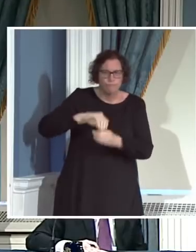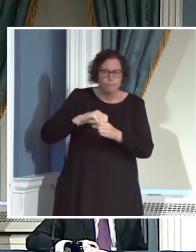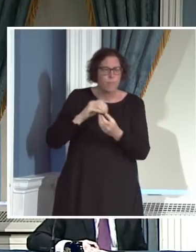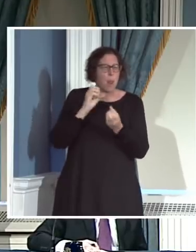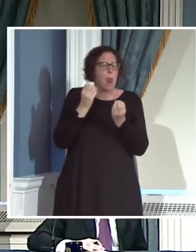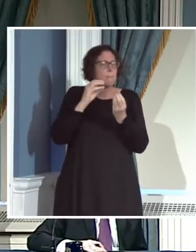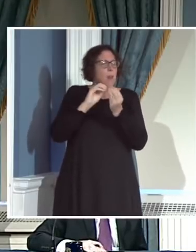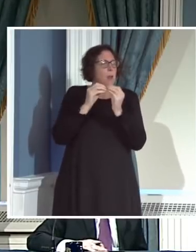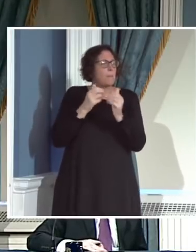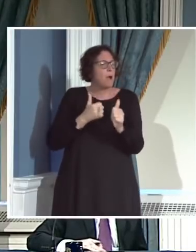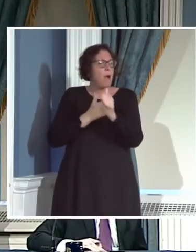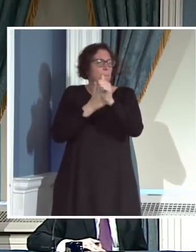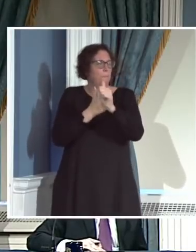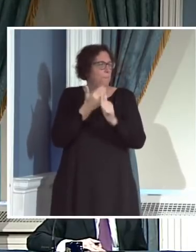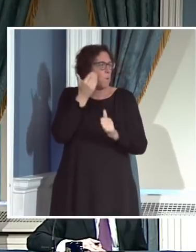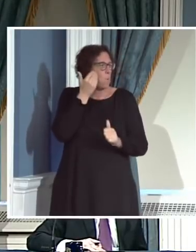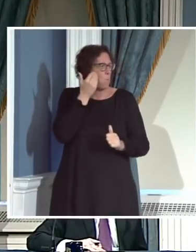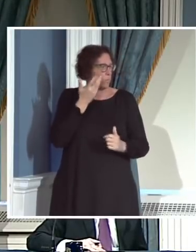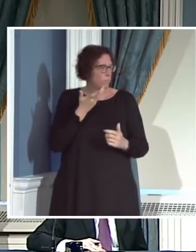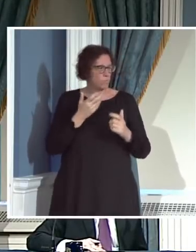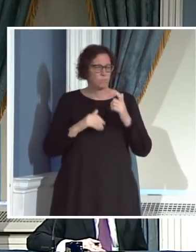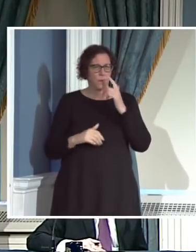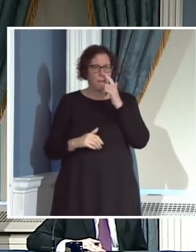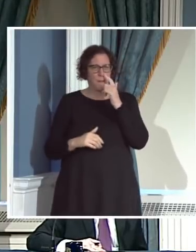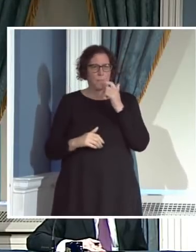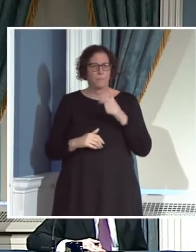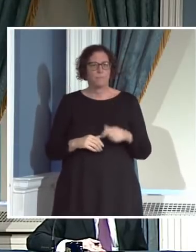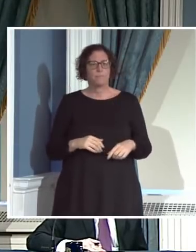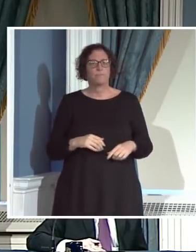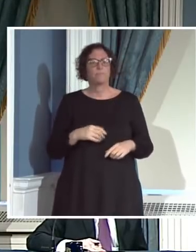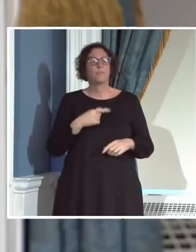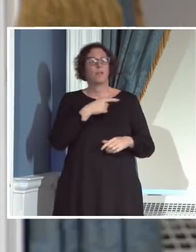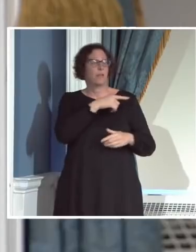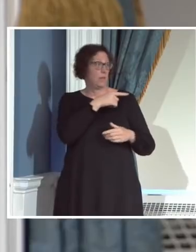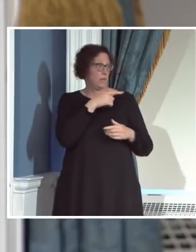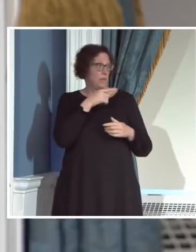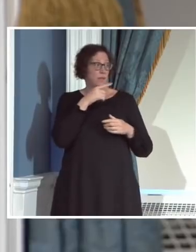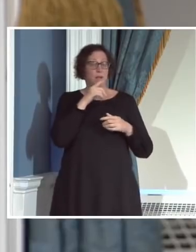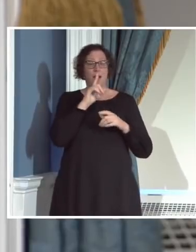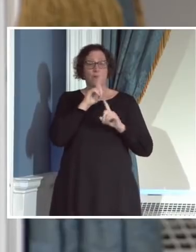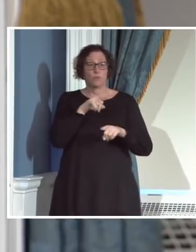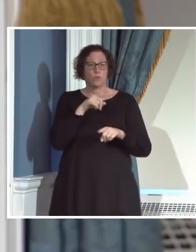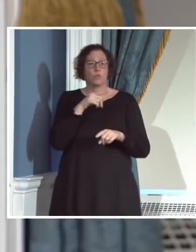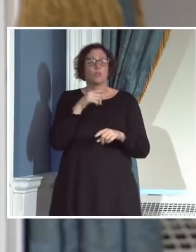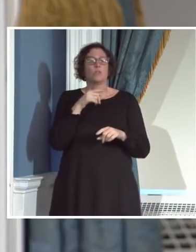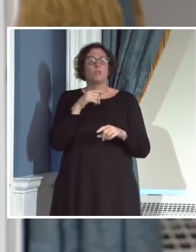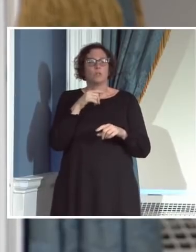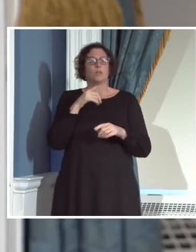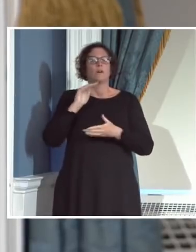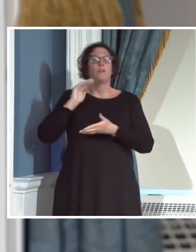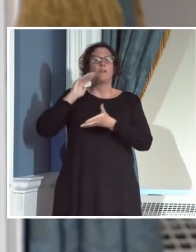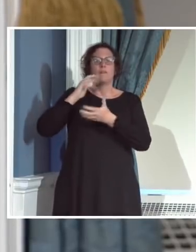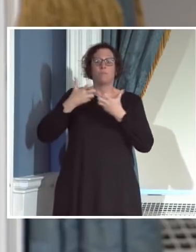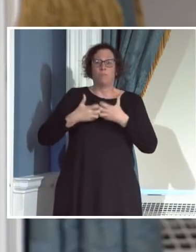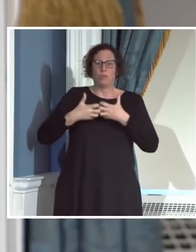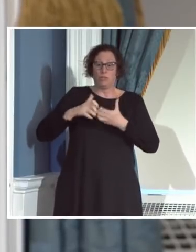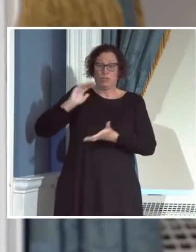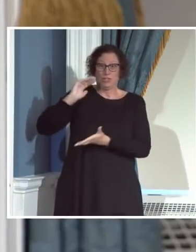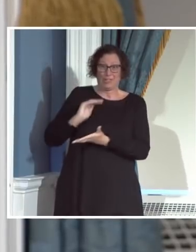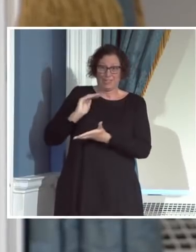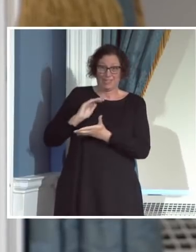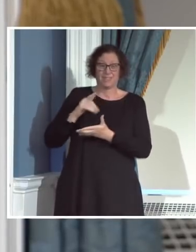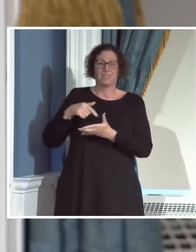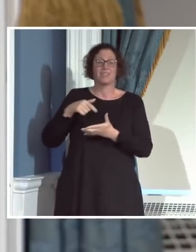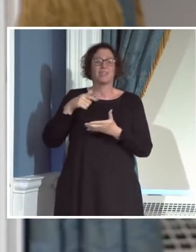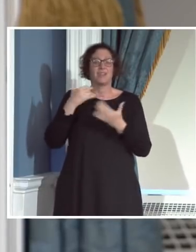For the ventilators, there are enough ventilators right now for Elmhurst and all of our hospitals. As the